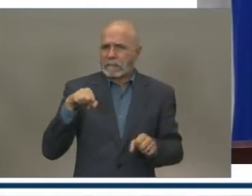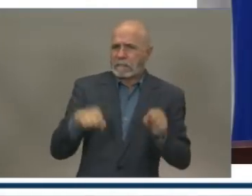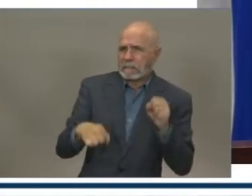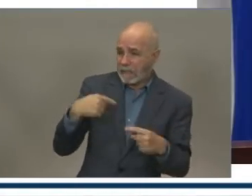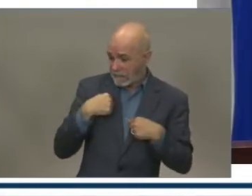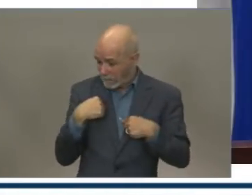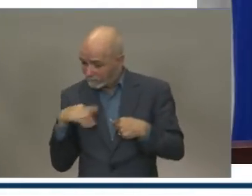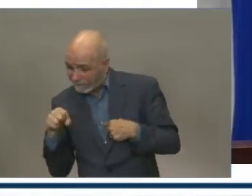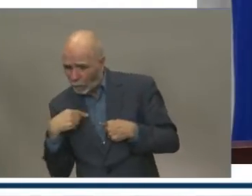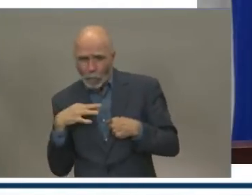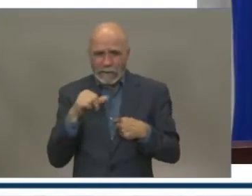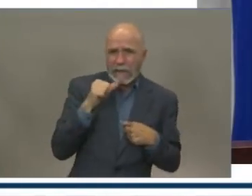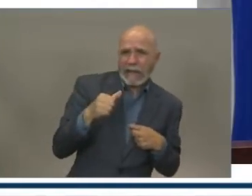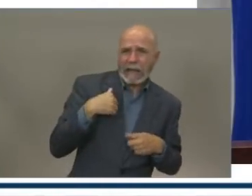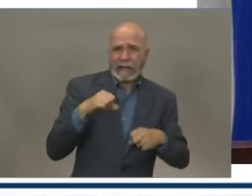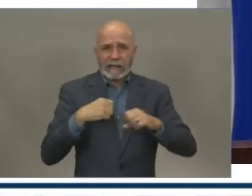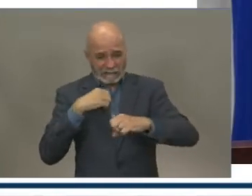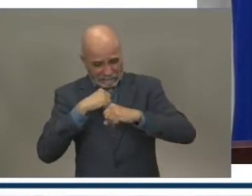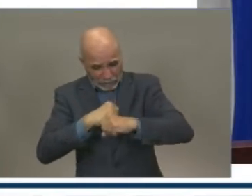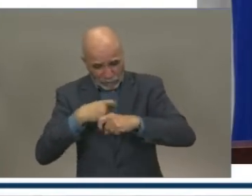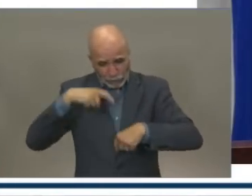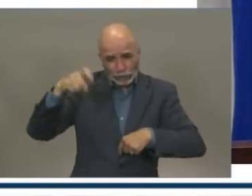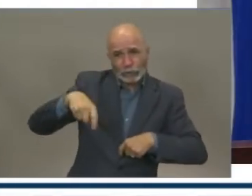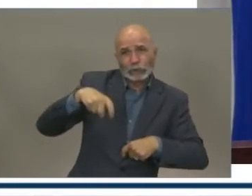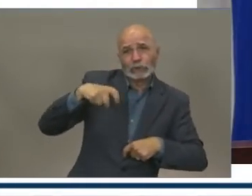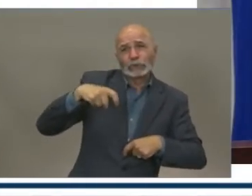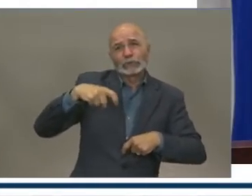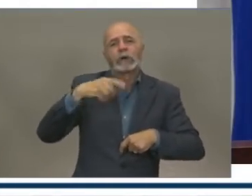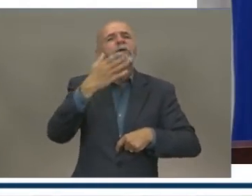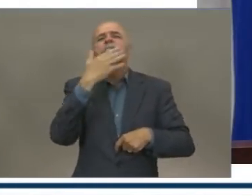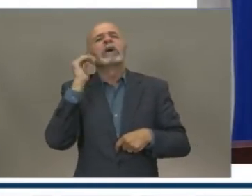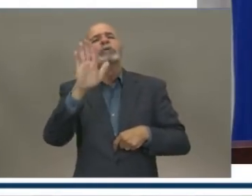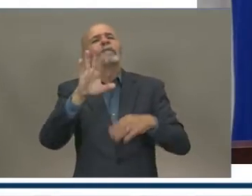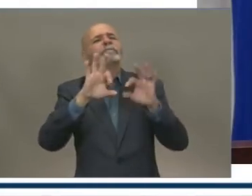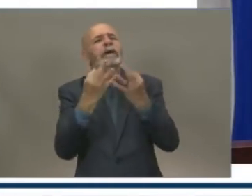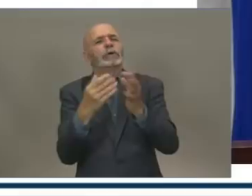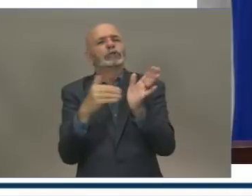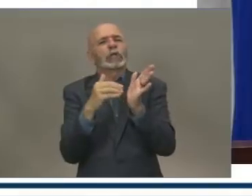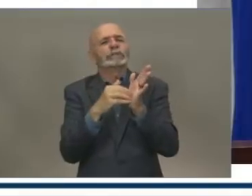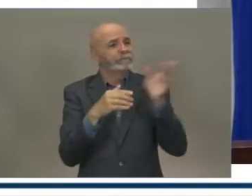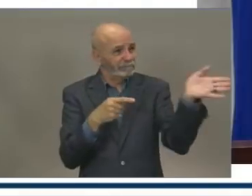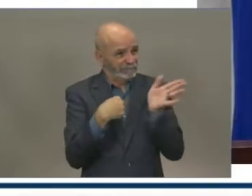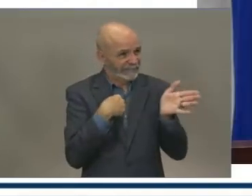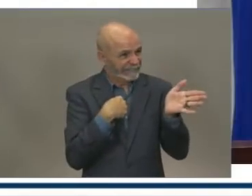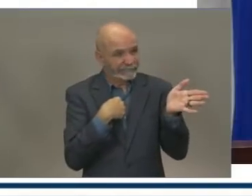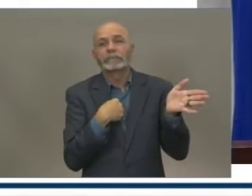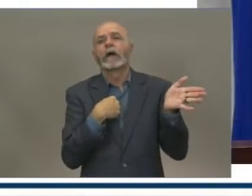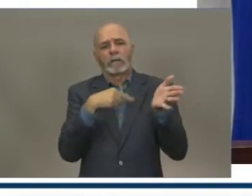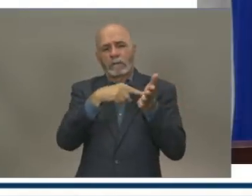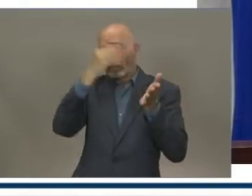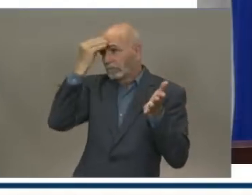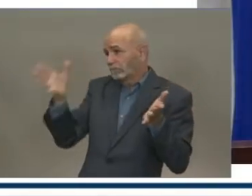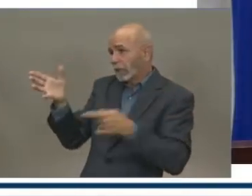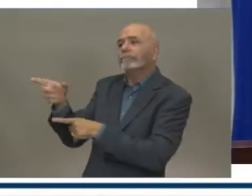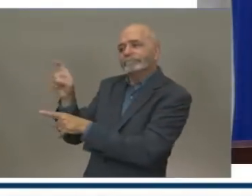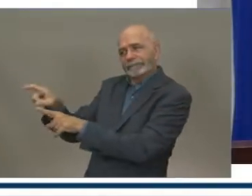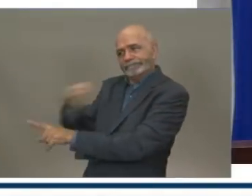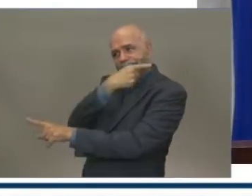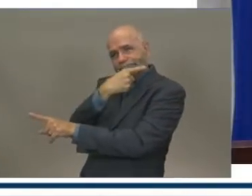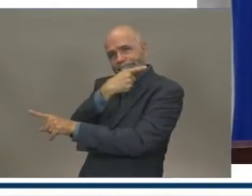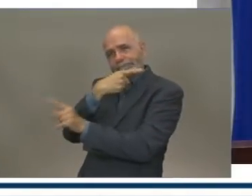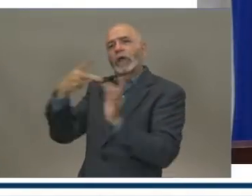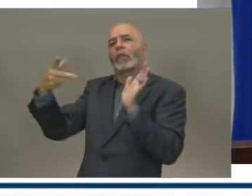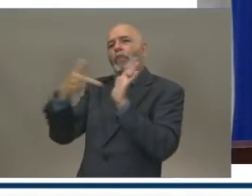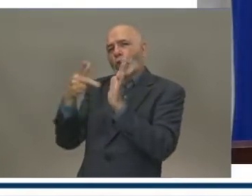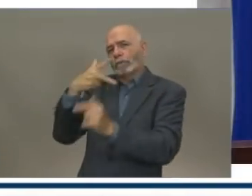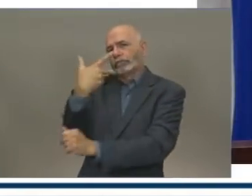have all been given detailed information on this requirement of a third dose for specific conditions. But you